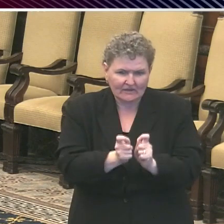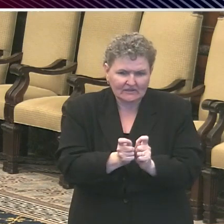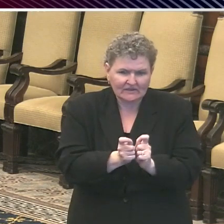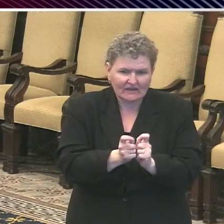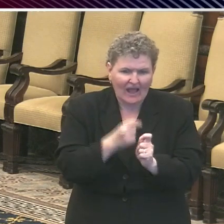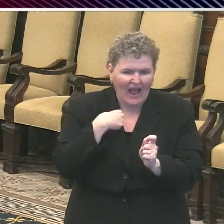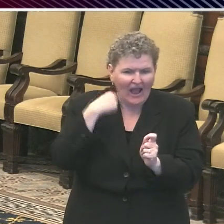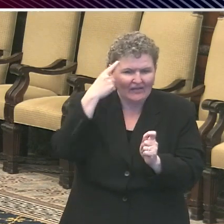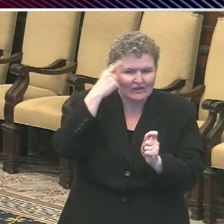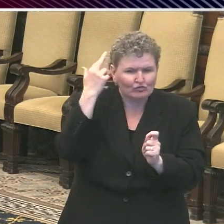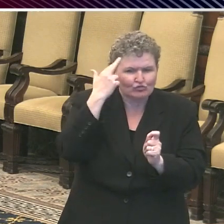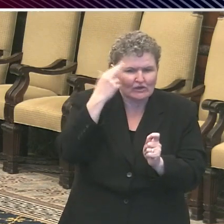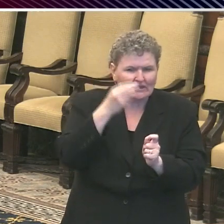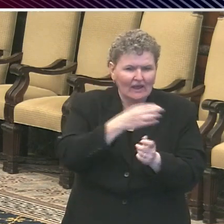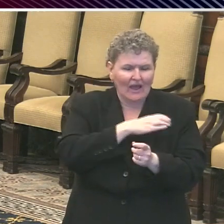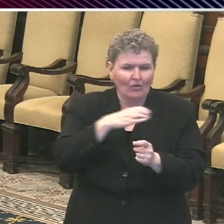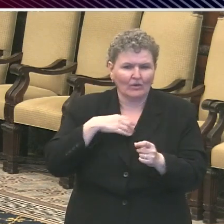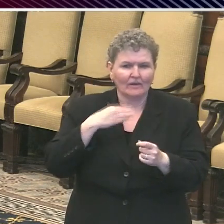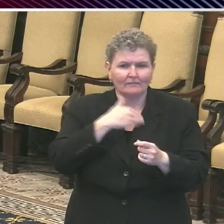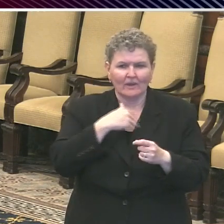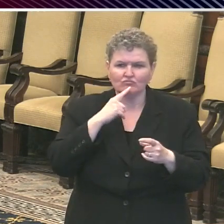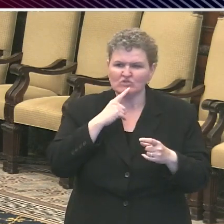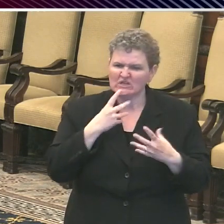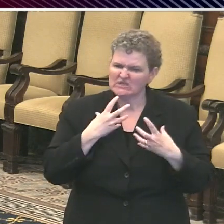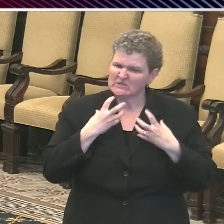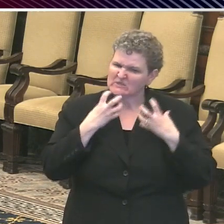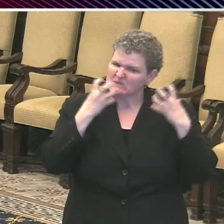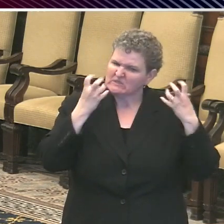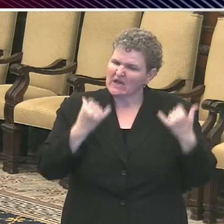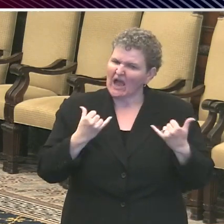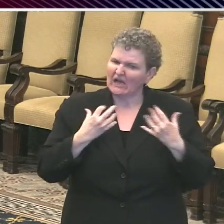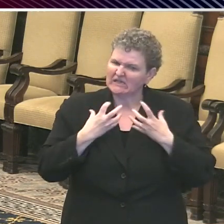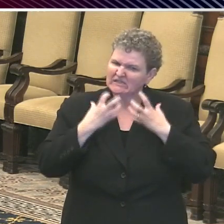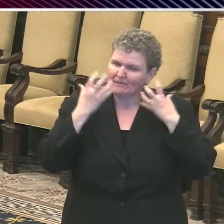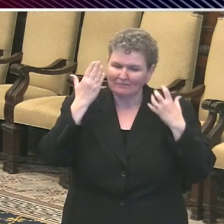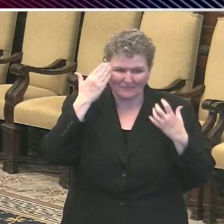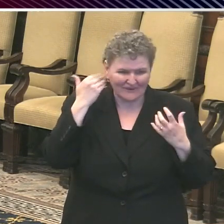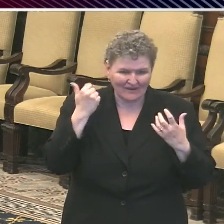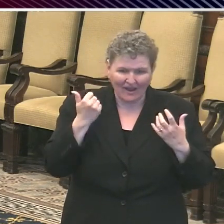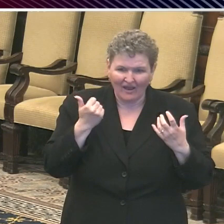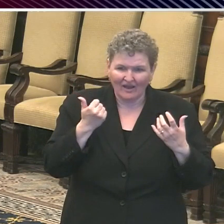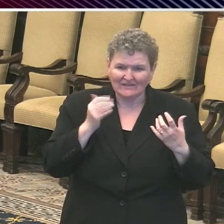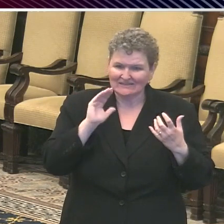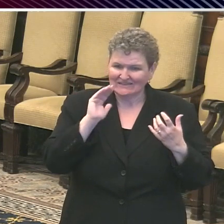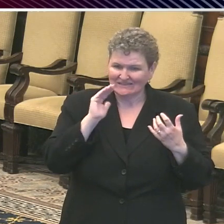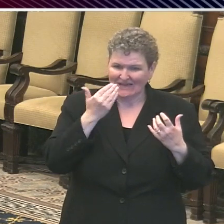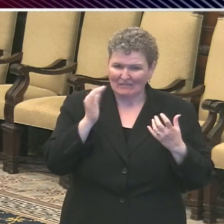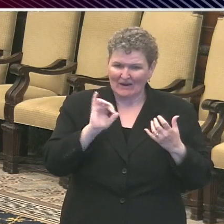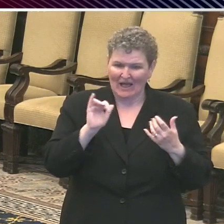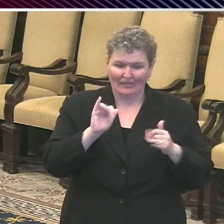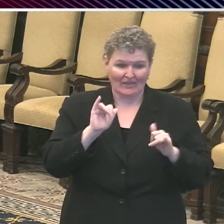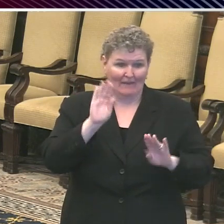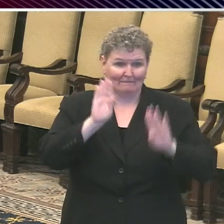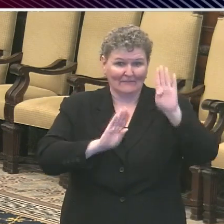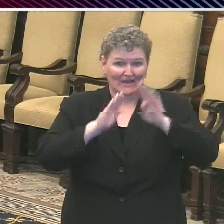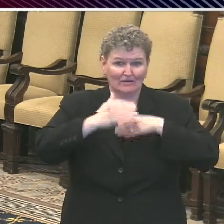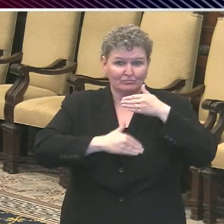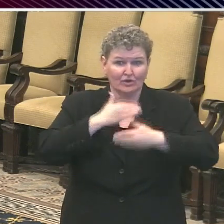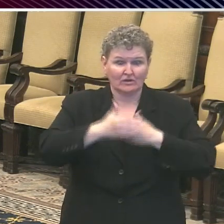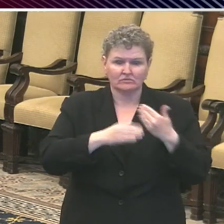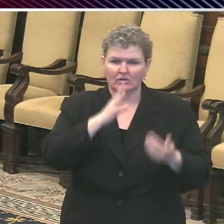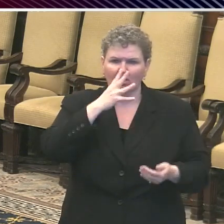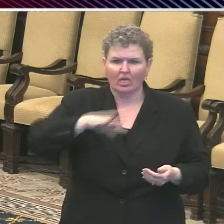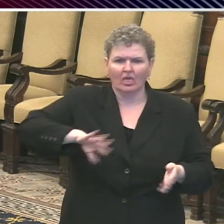members are irritated, is because typically it seems like a bidding process was